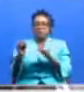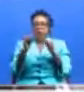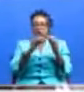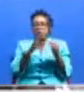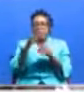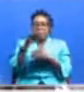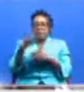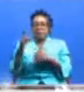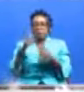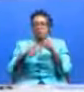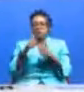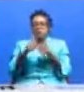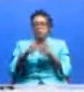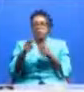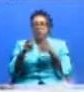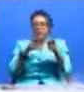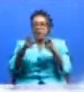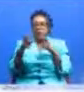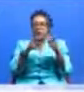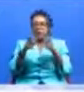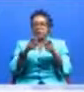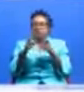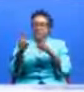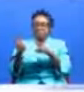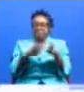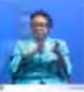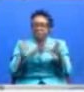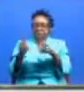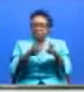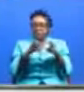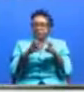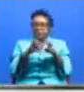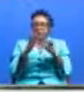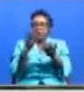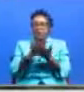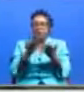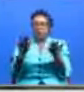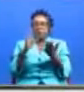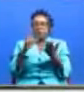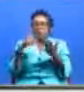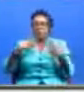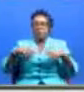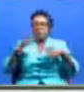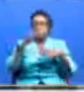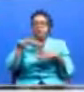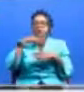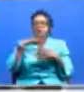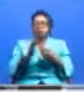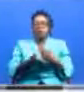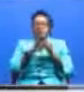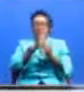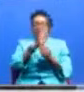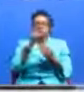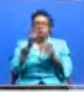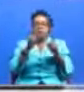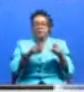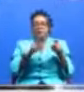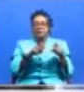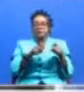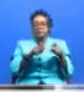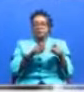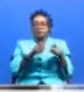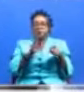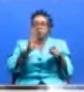will legalize and regulate harvesting of organs from the deceased to help those in need. Wale ambao wameaga ni